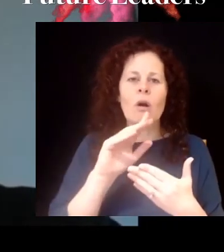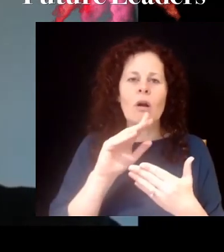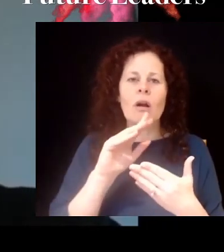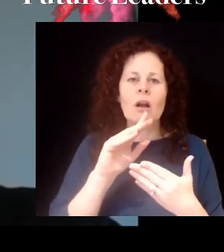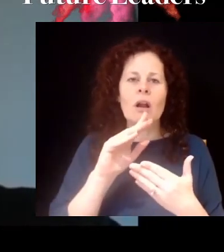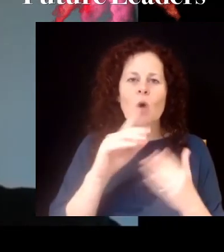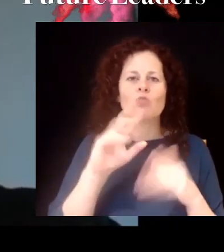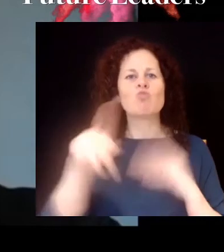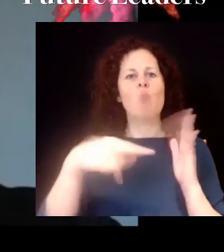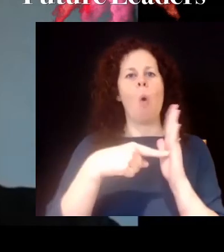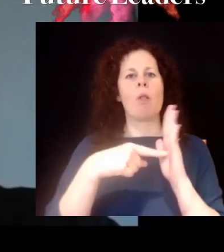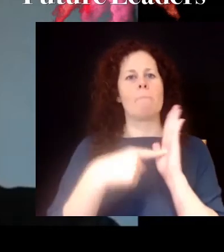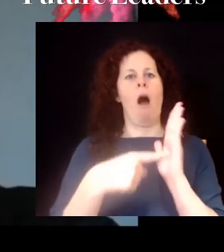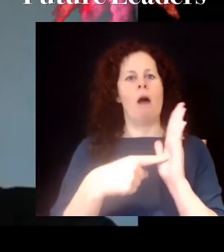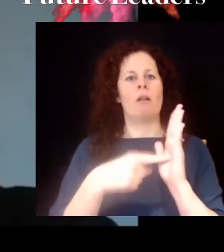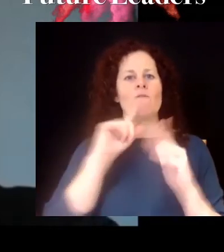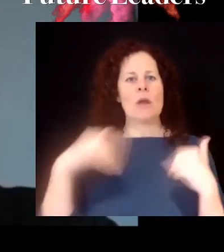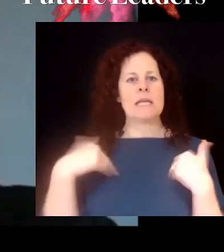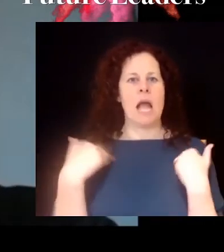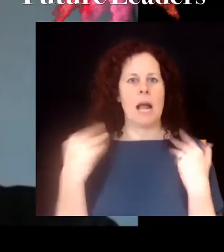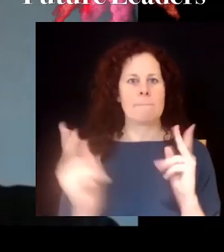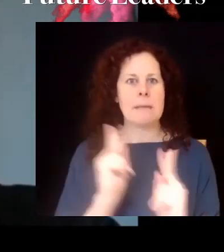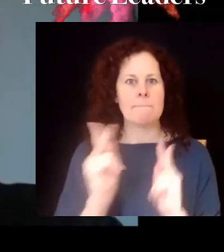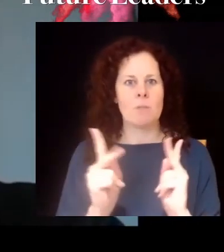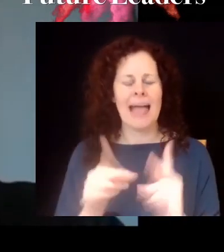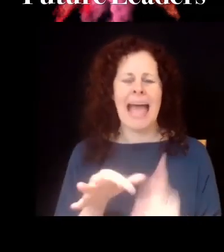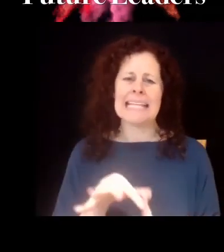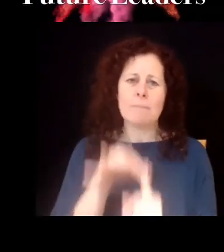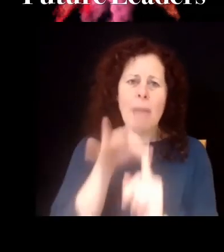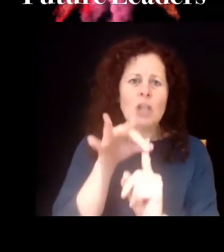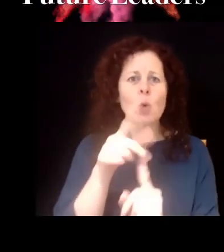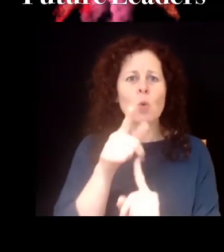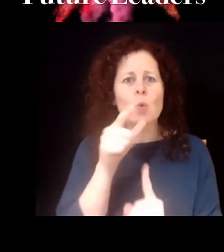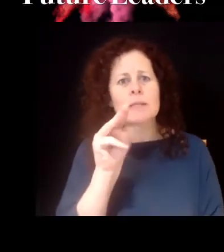young people, especially ethnic minorities.